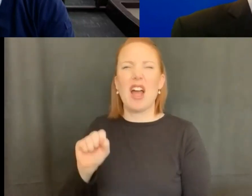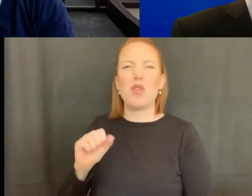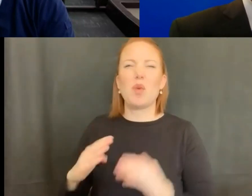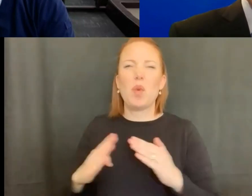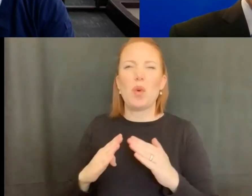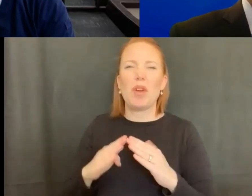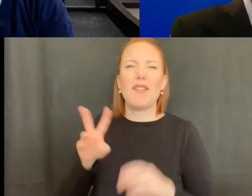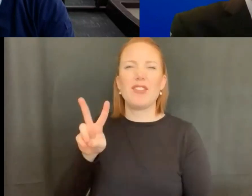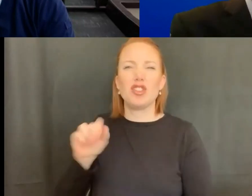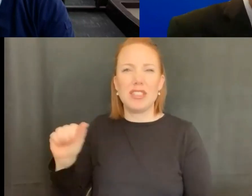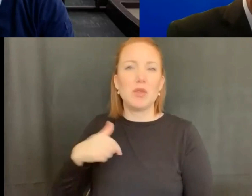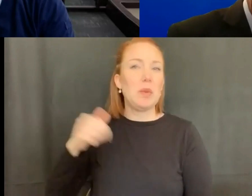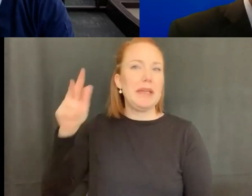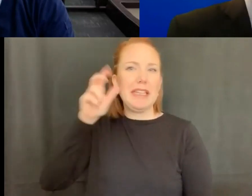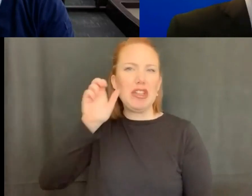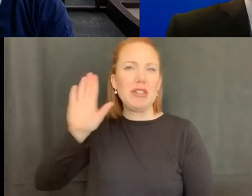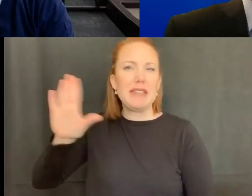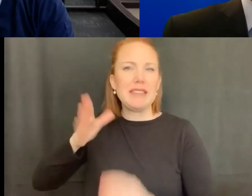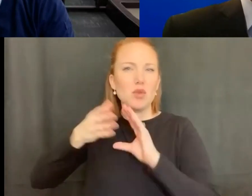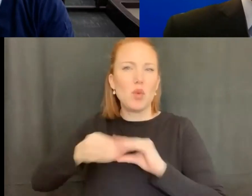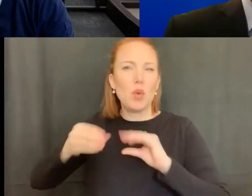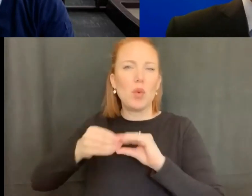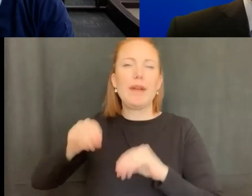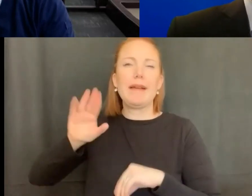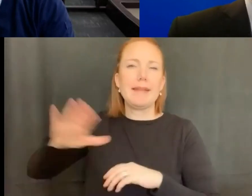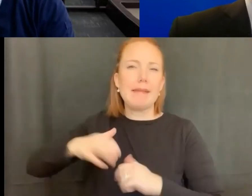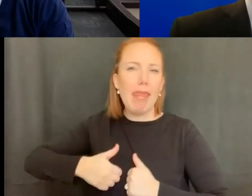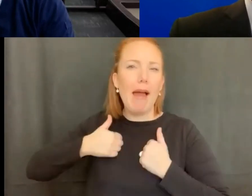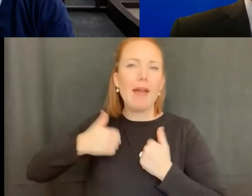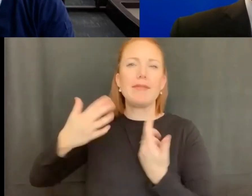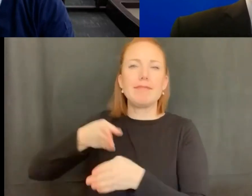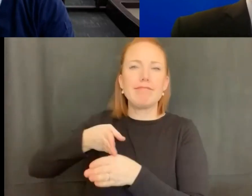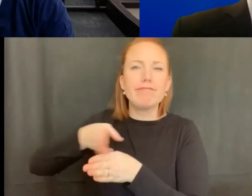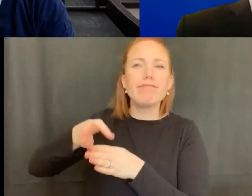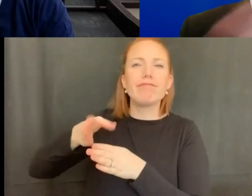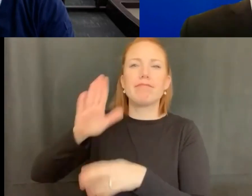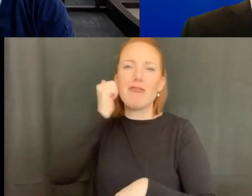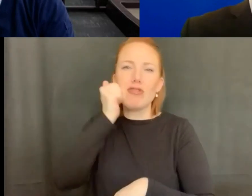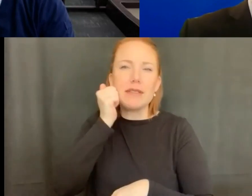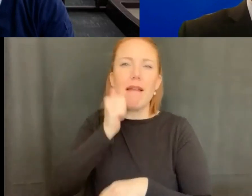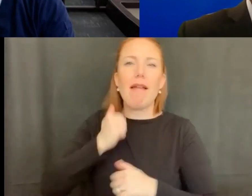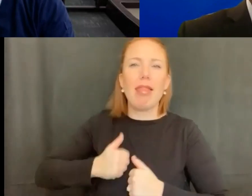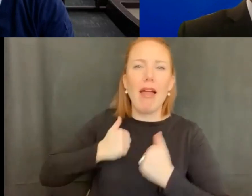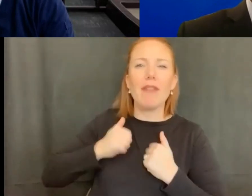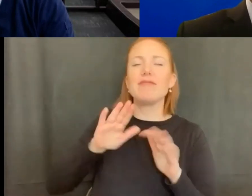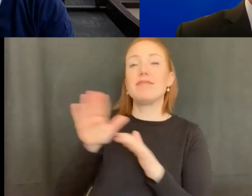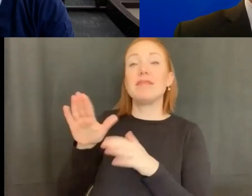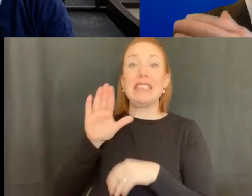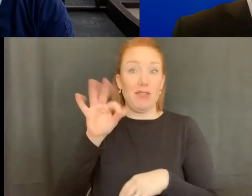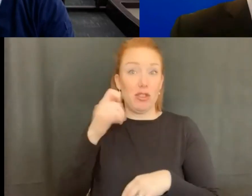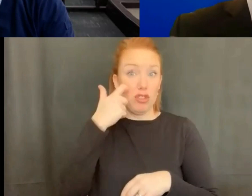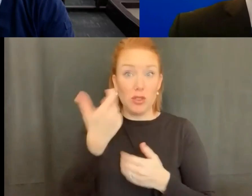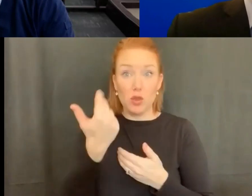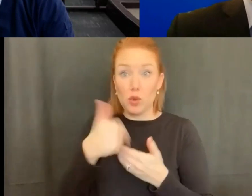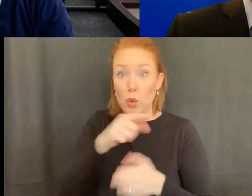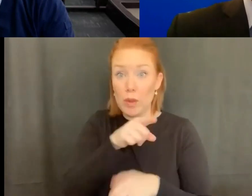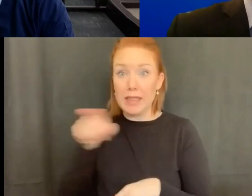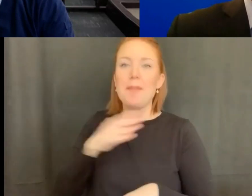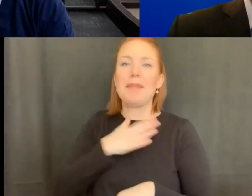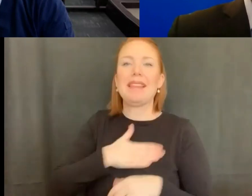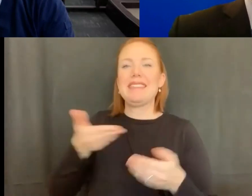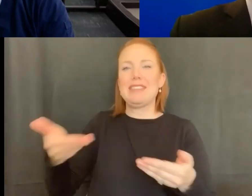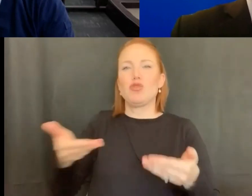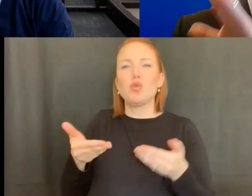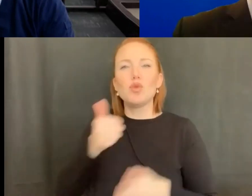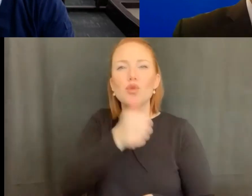him and his bio and get into what he does every day in just a few minutes. Again, if you just joined us, please introduce yourself